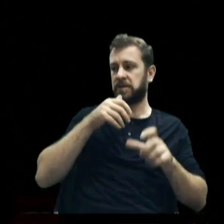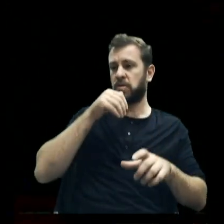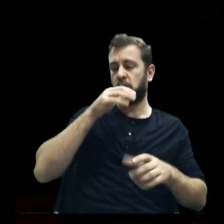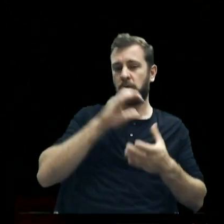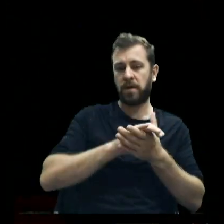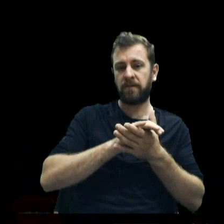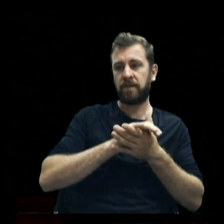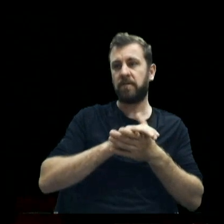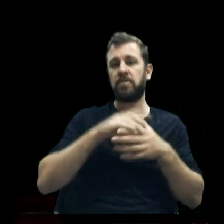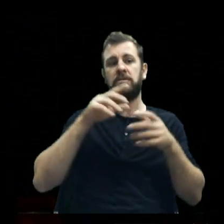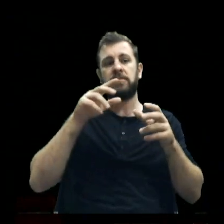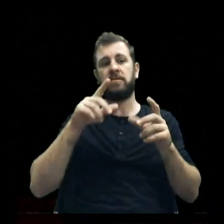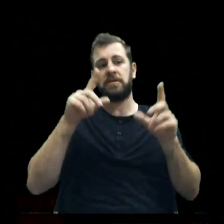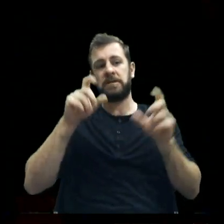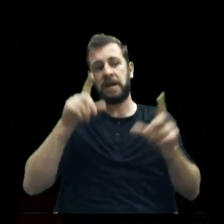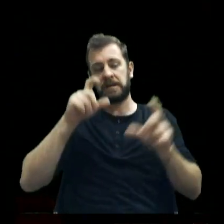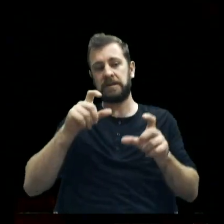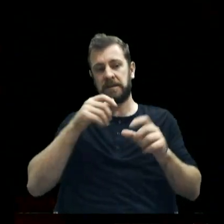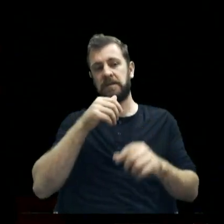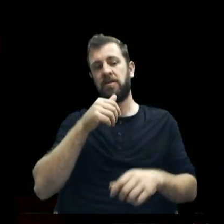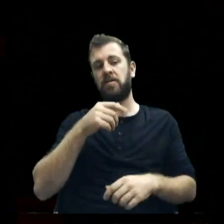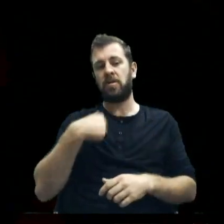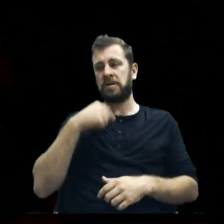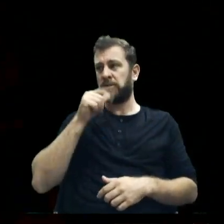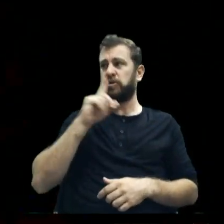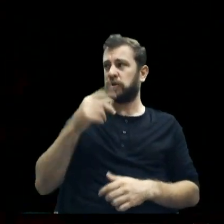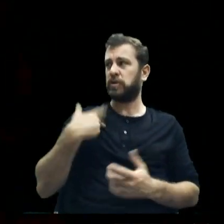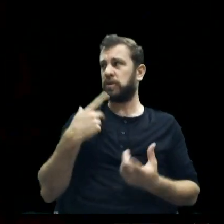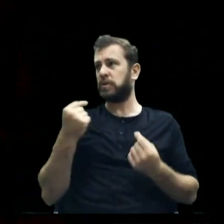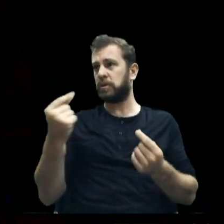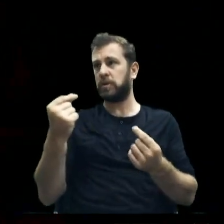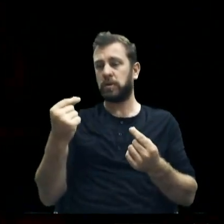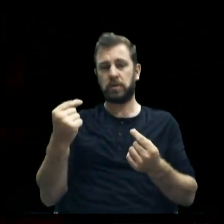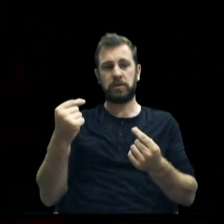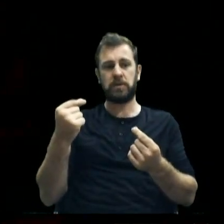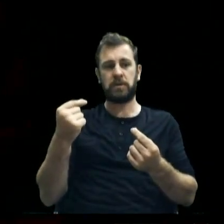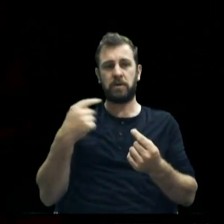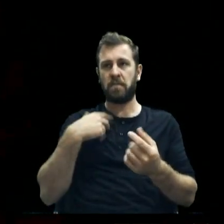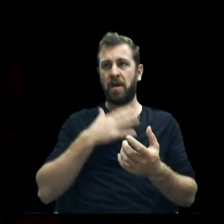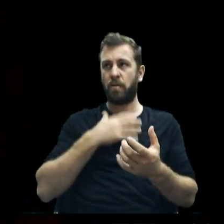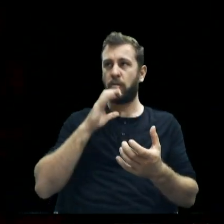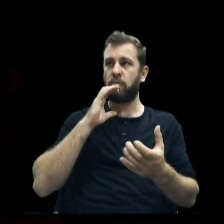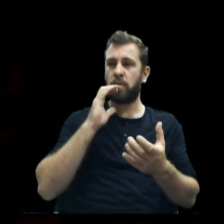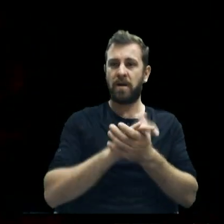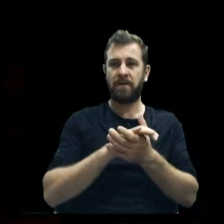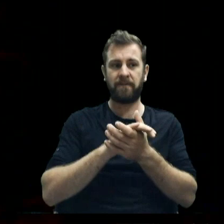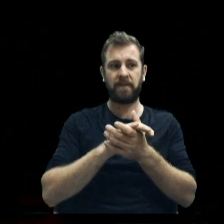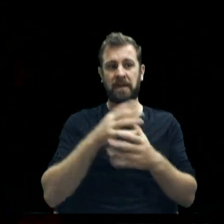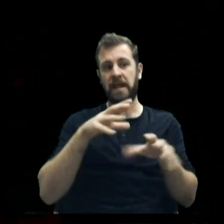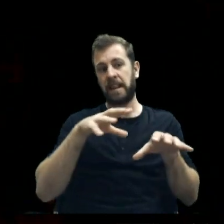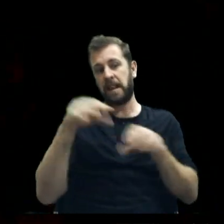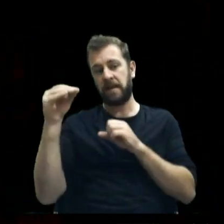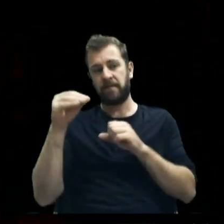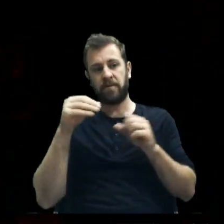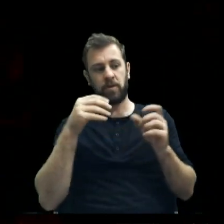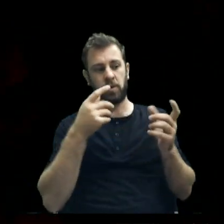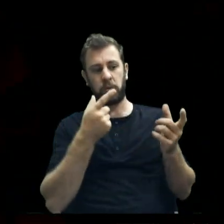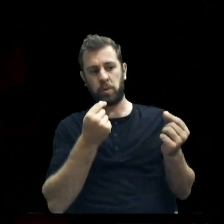version says that he legitimately didn't know what to do with his wife after he left. So there was